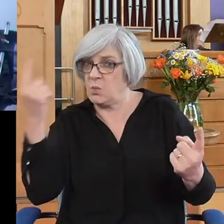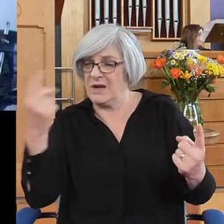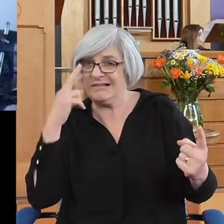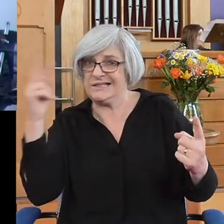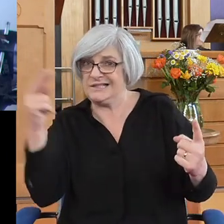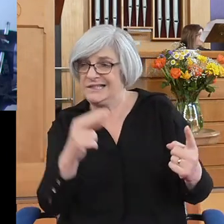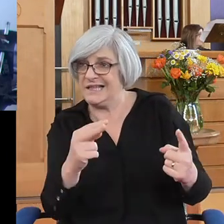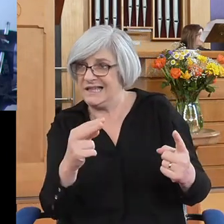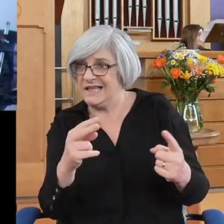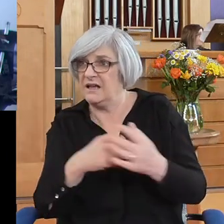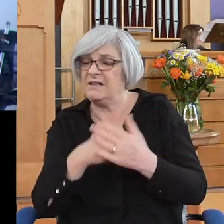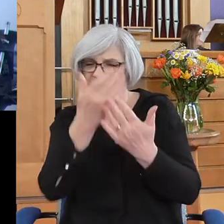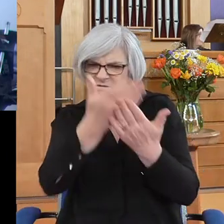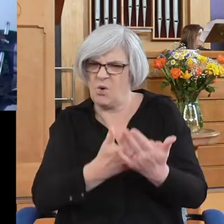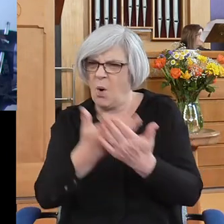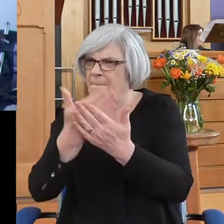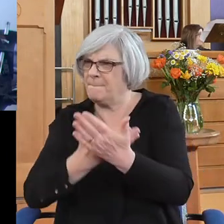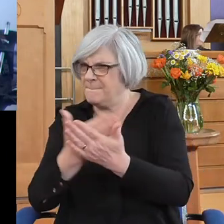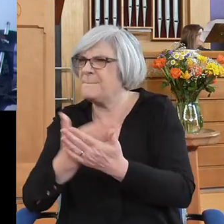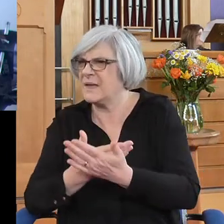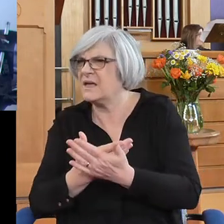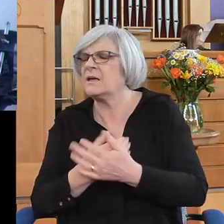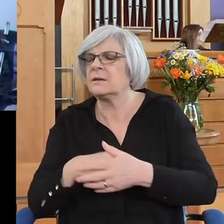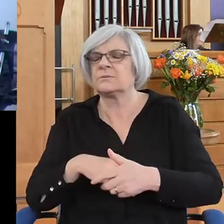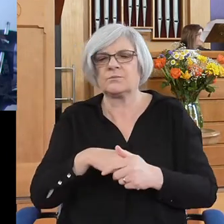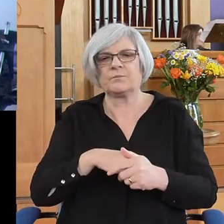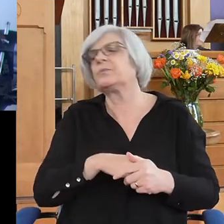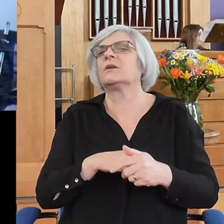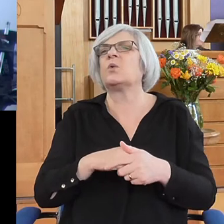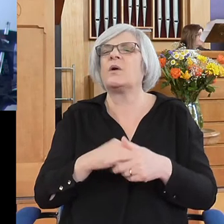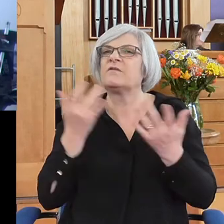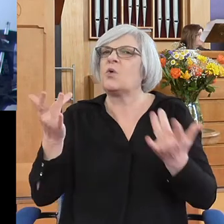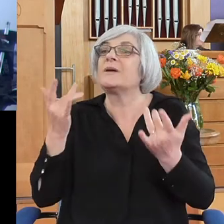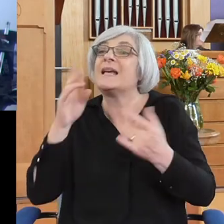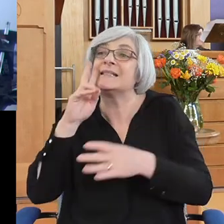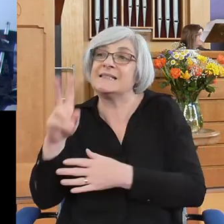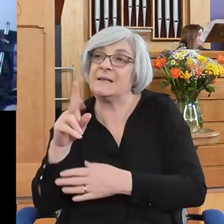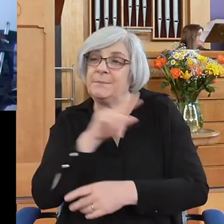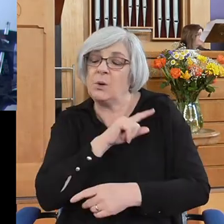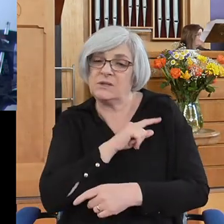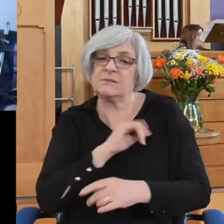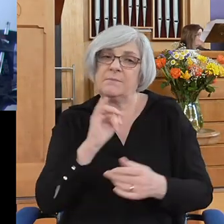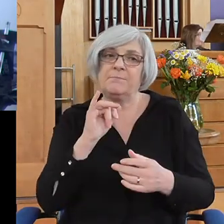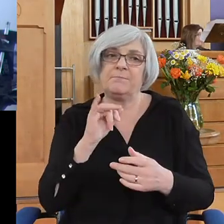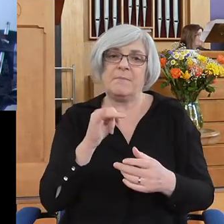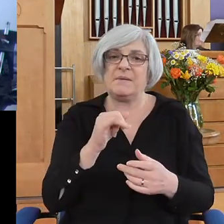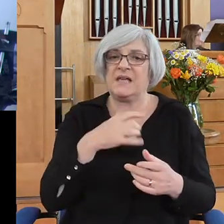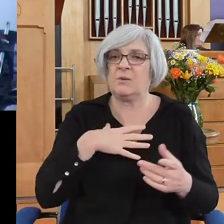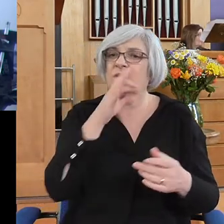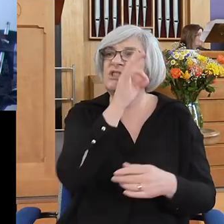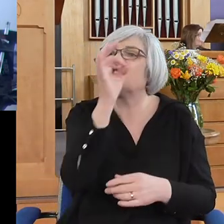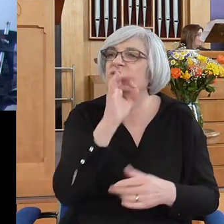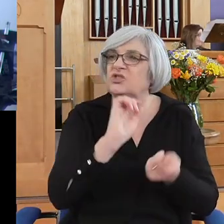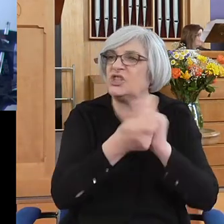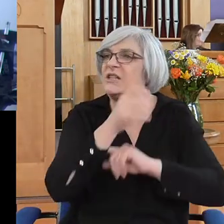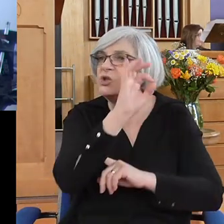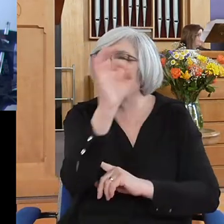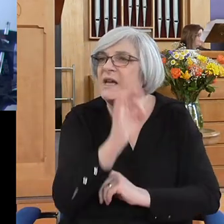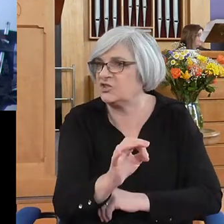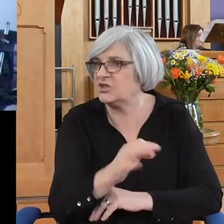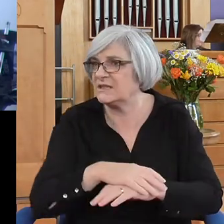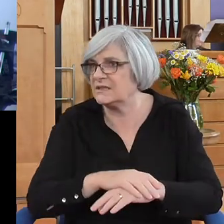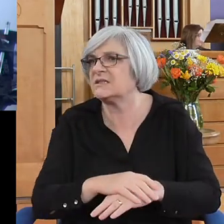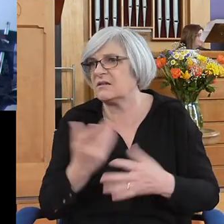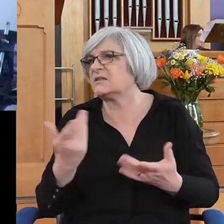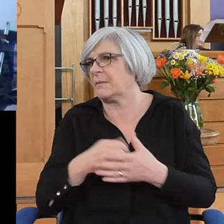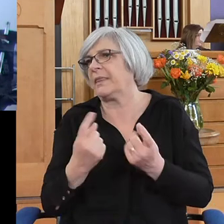copies. We haven't done it yet in case they come back to us and say, maybe Sandra can tell you more about this than I can, in case they come back to us and say they want